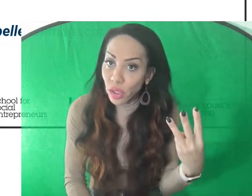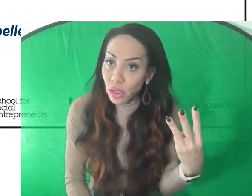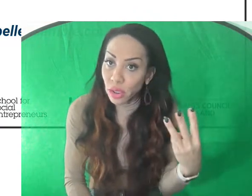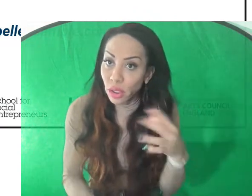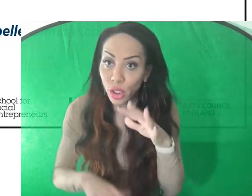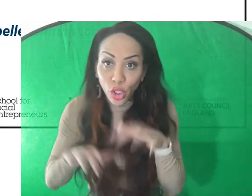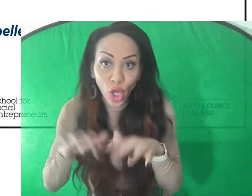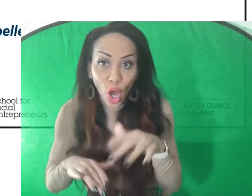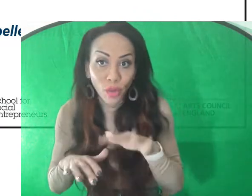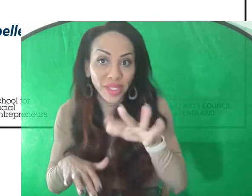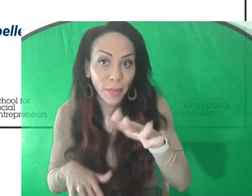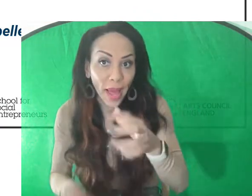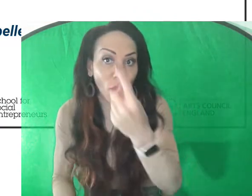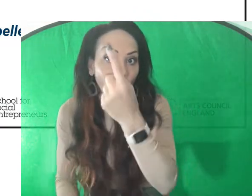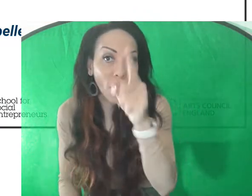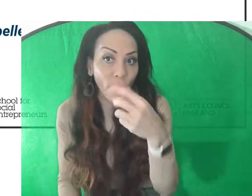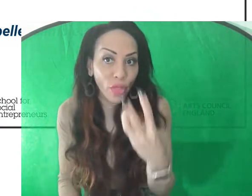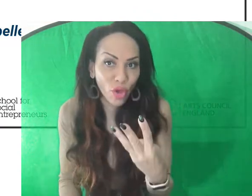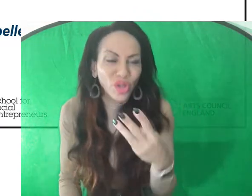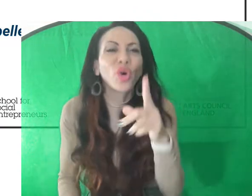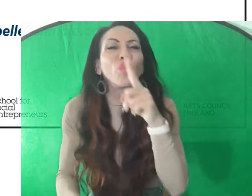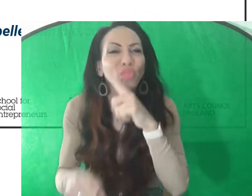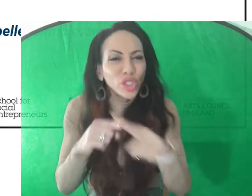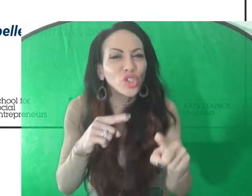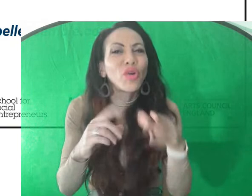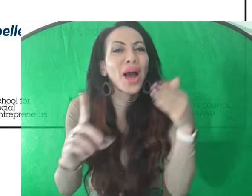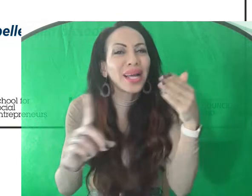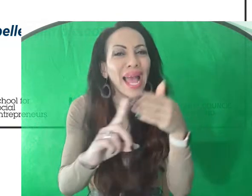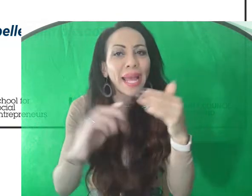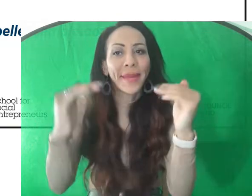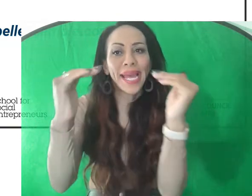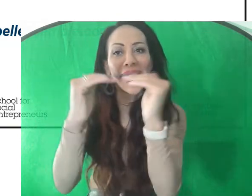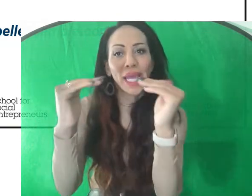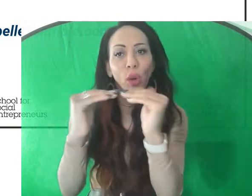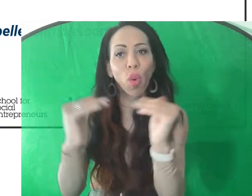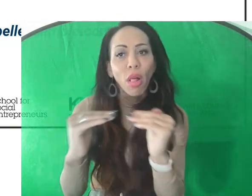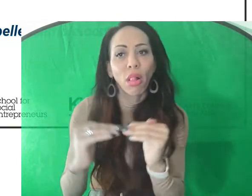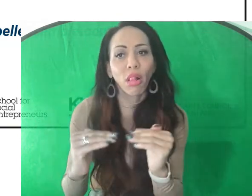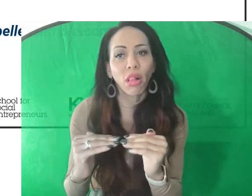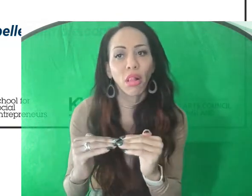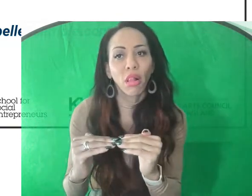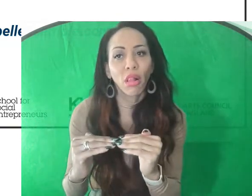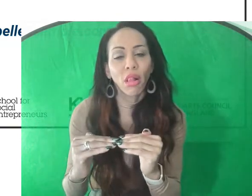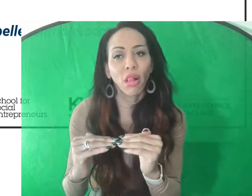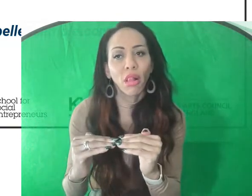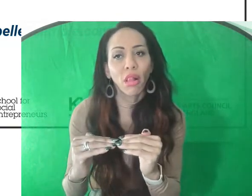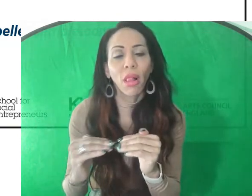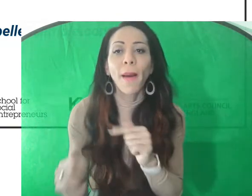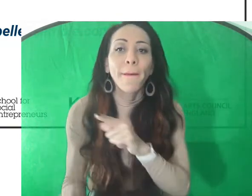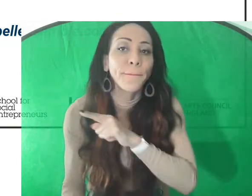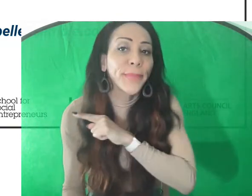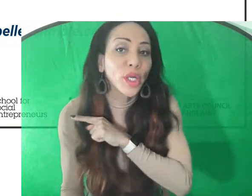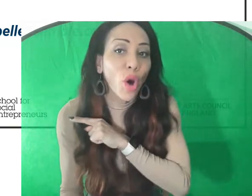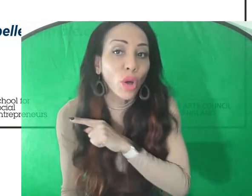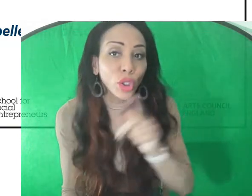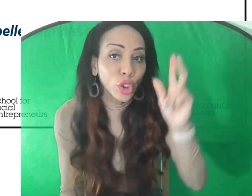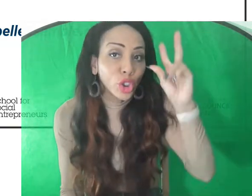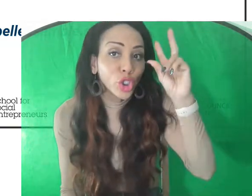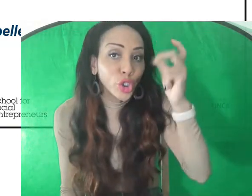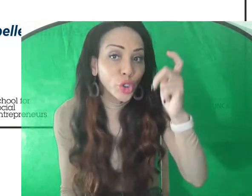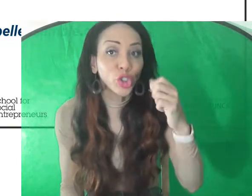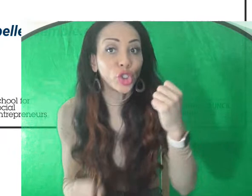Yes, yeah, we try to keep it as equal as we can for all those things, because I think that the students really enjoy doing all of